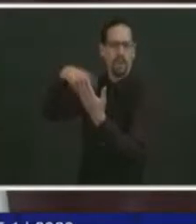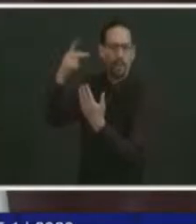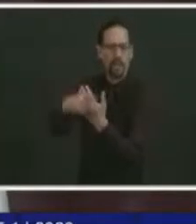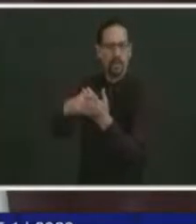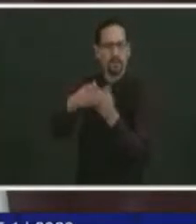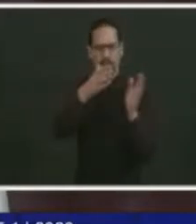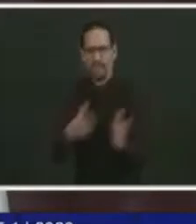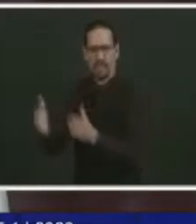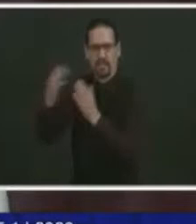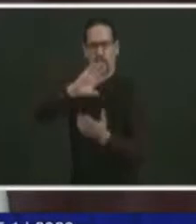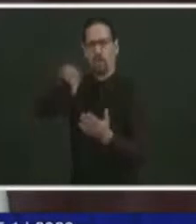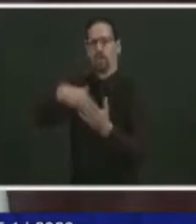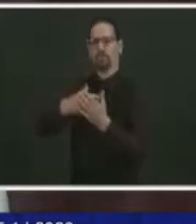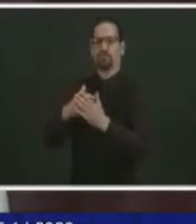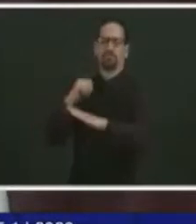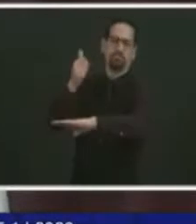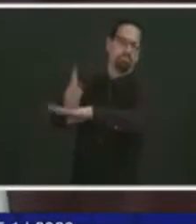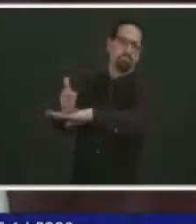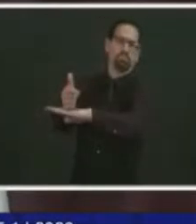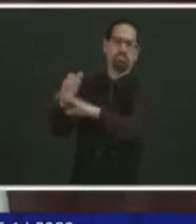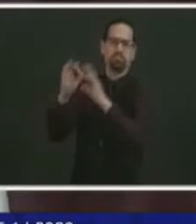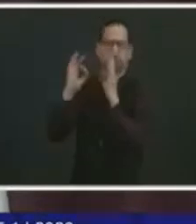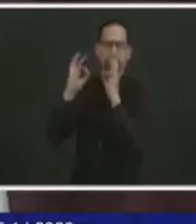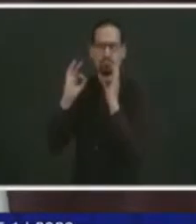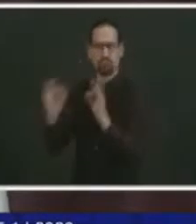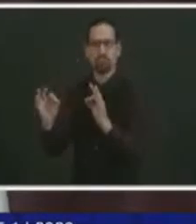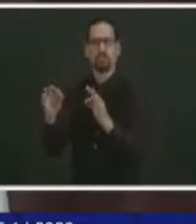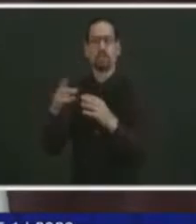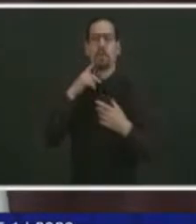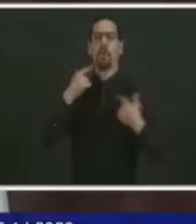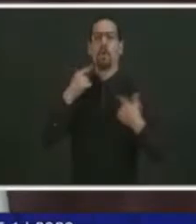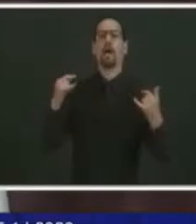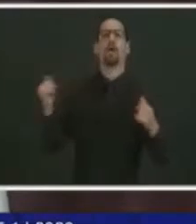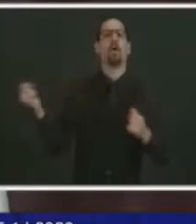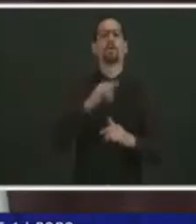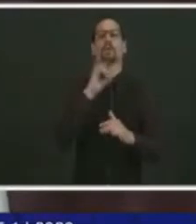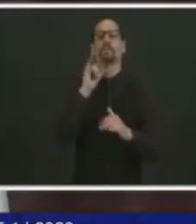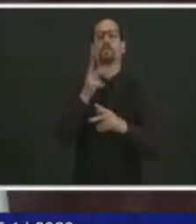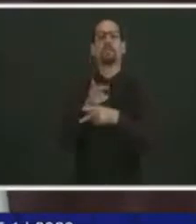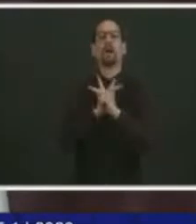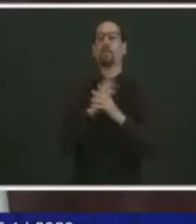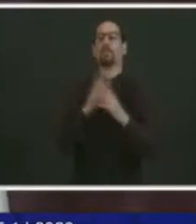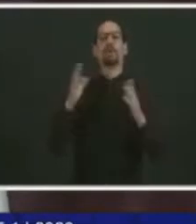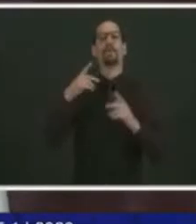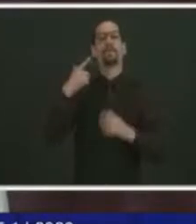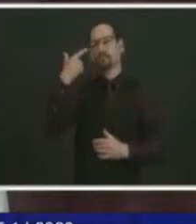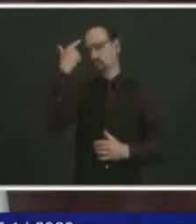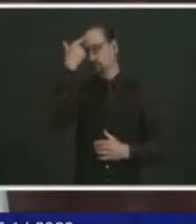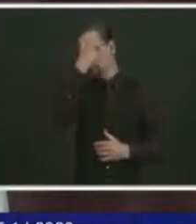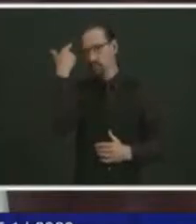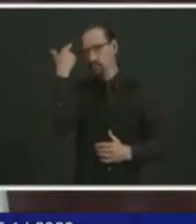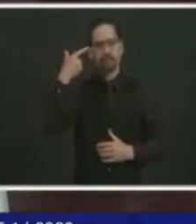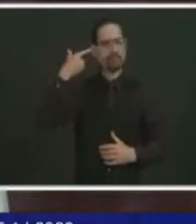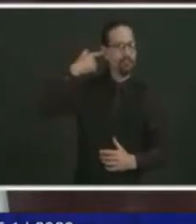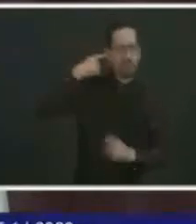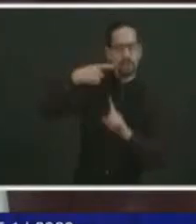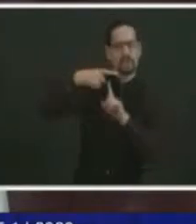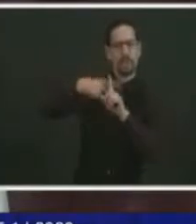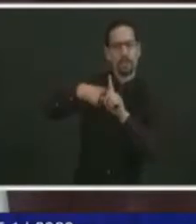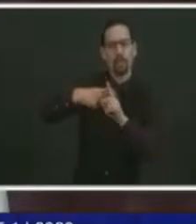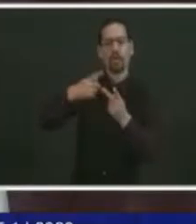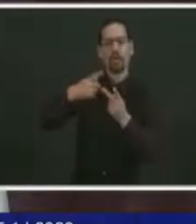And we are taking all the necessary precautions, temperature taking of the kids, mask wearing. We've been